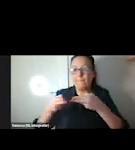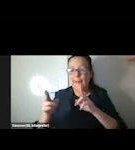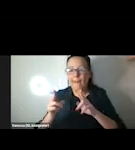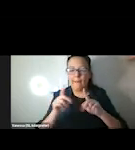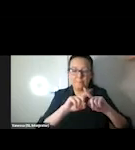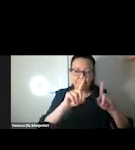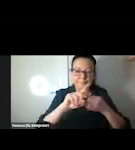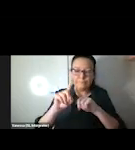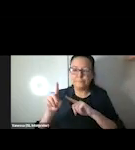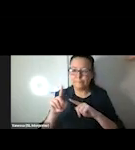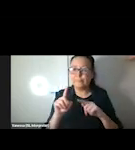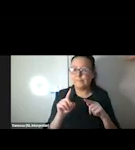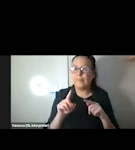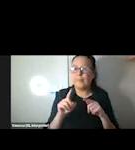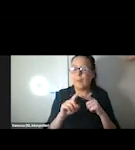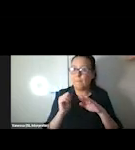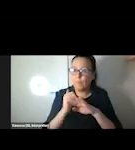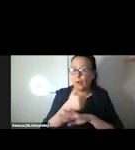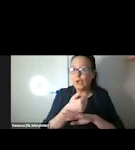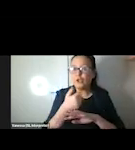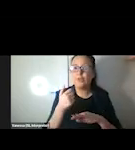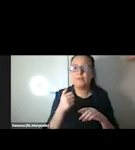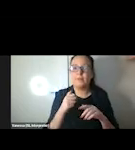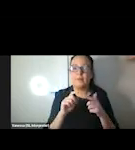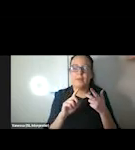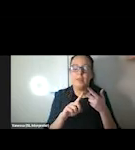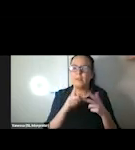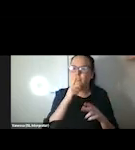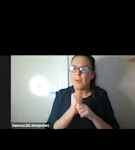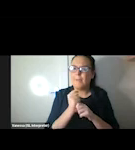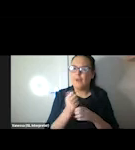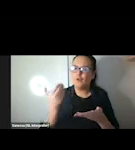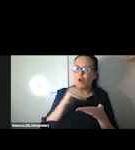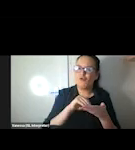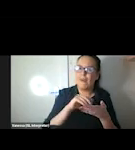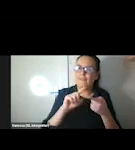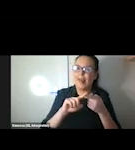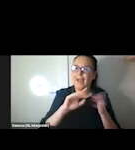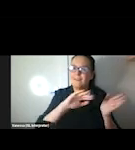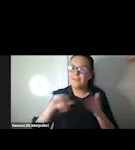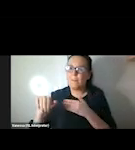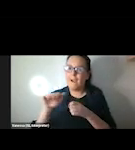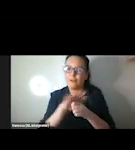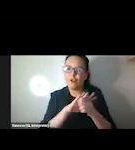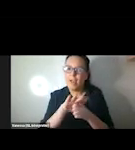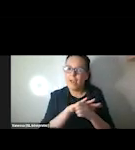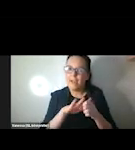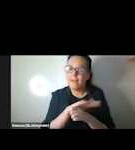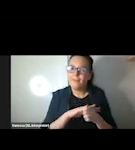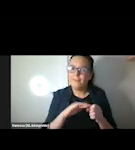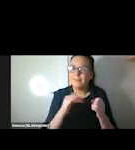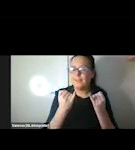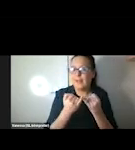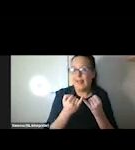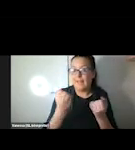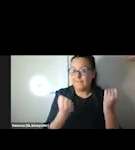covers a lot of external areas such as arrival and departure areas. It covers the kind of variety of vehicles that you would